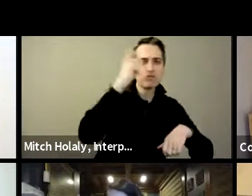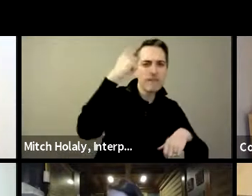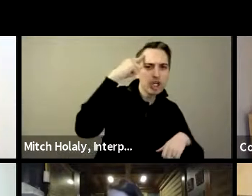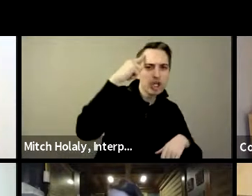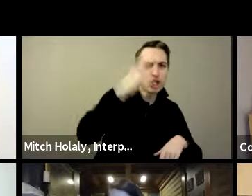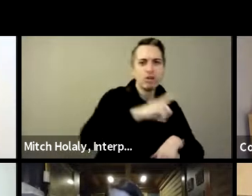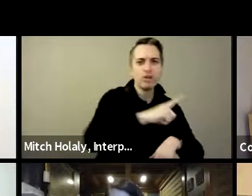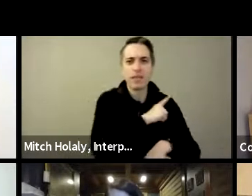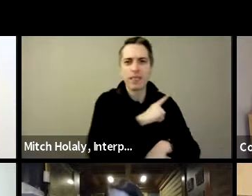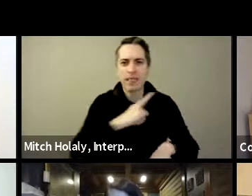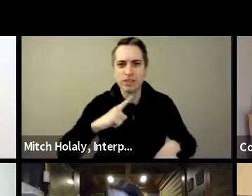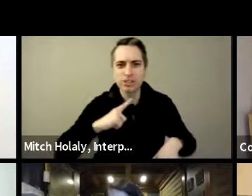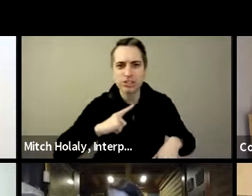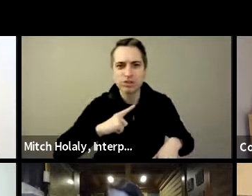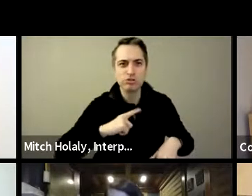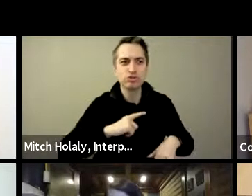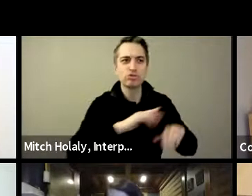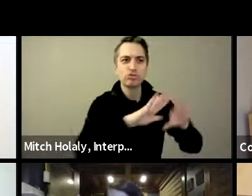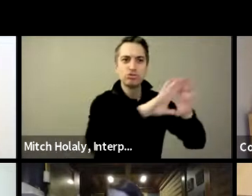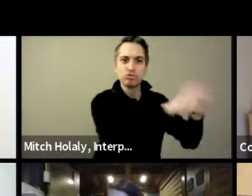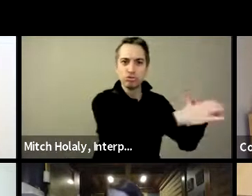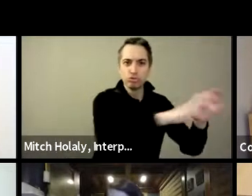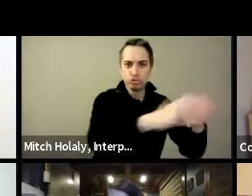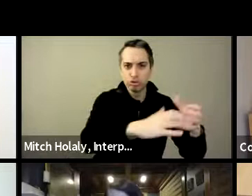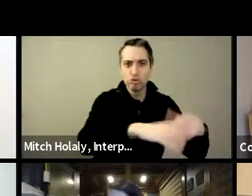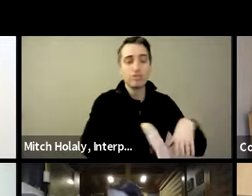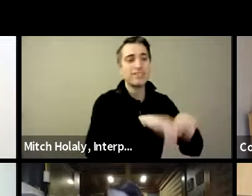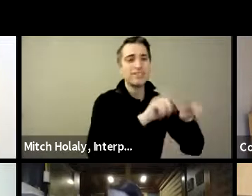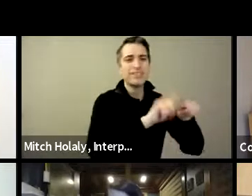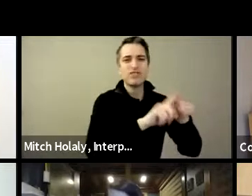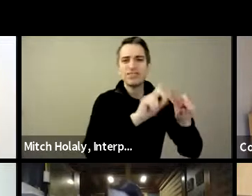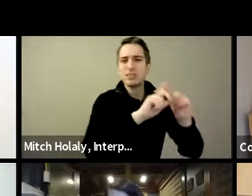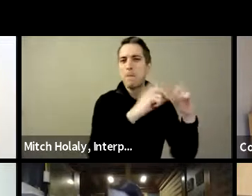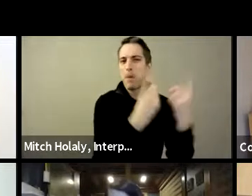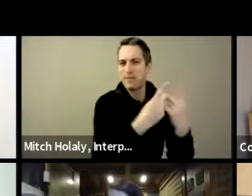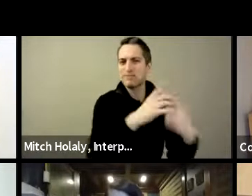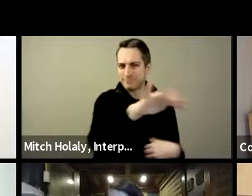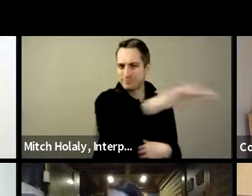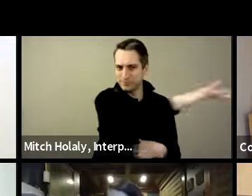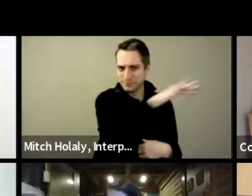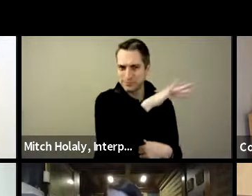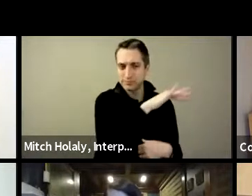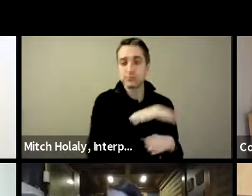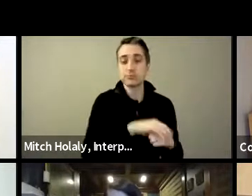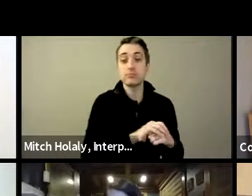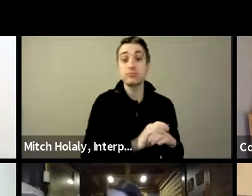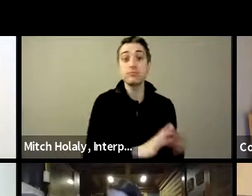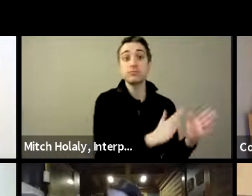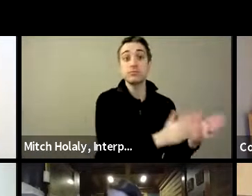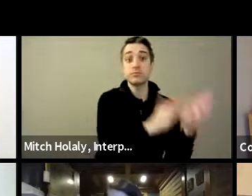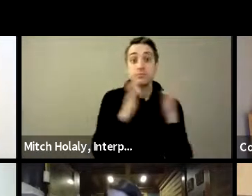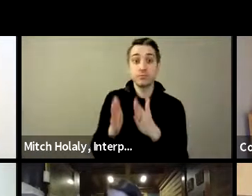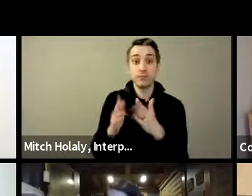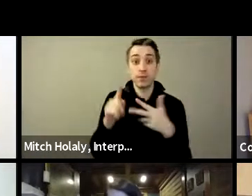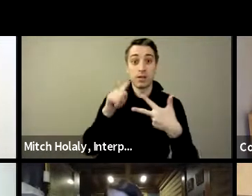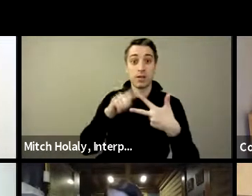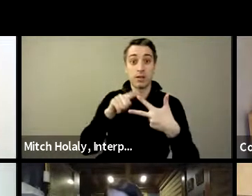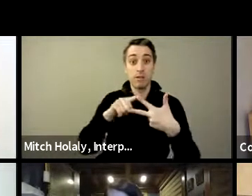state departments, making sure that there's equity for the Latinx community. And then build. So the way we do that is